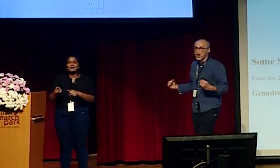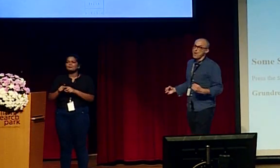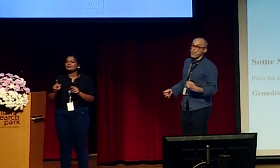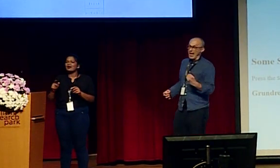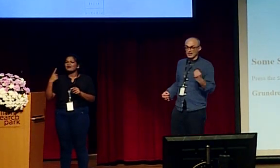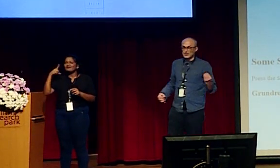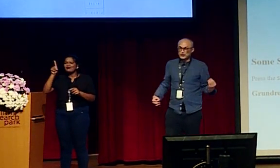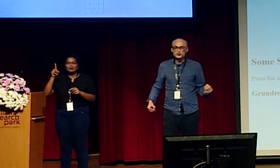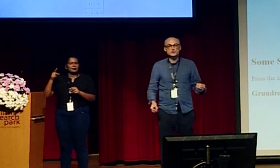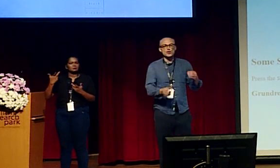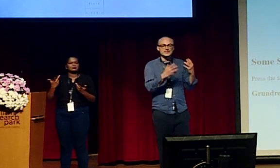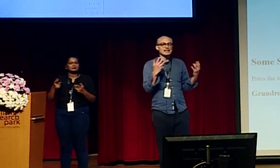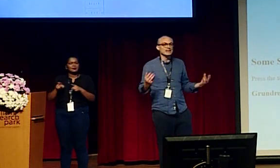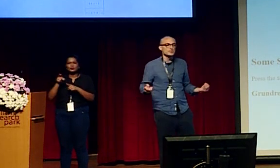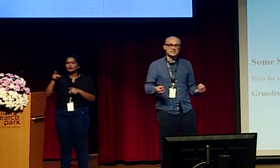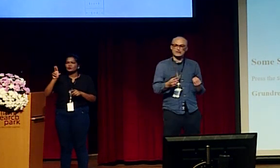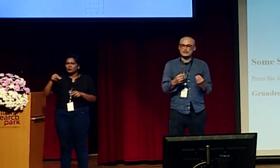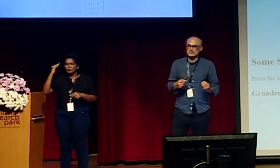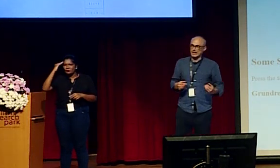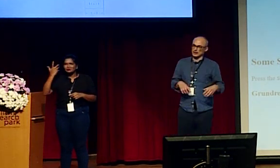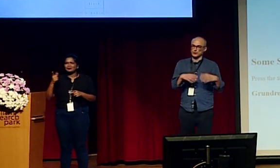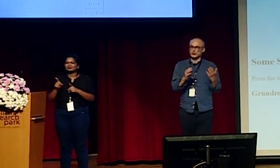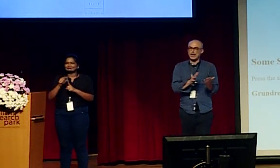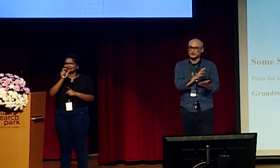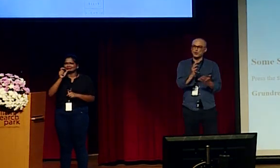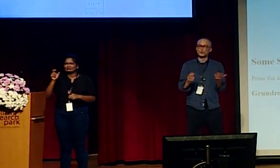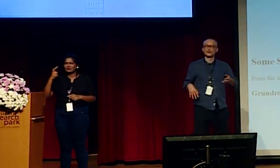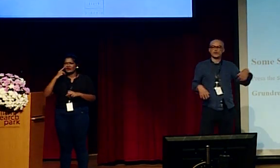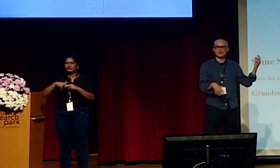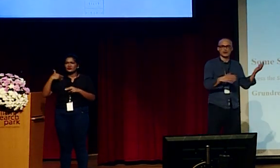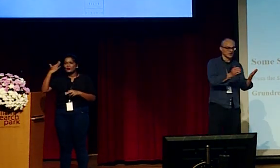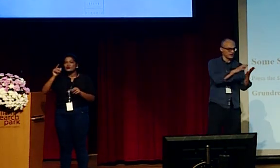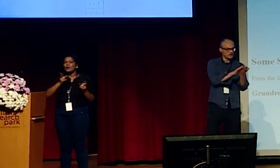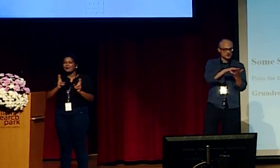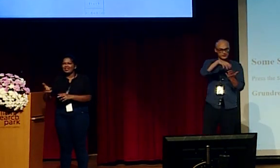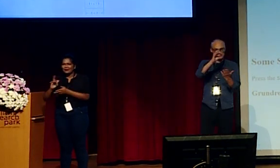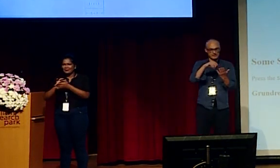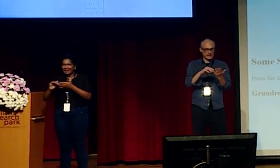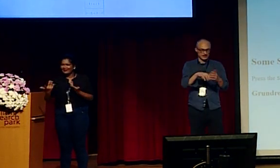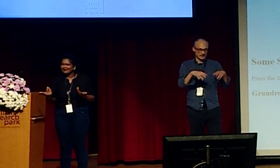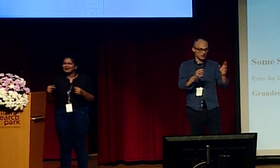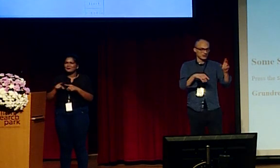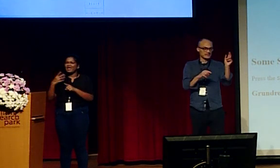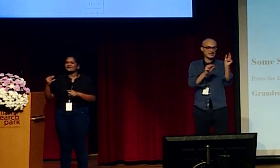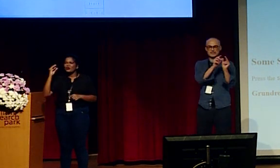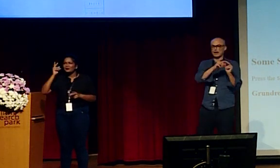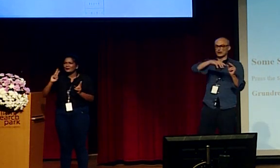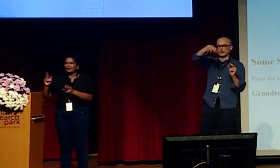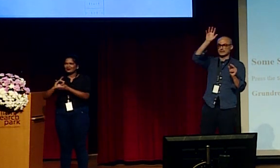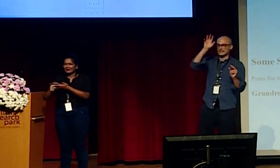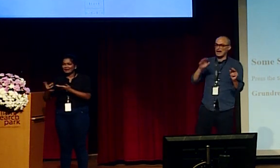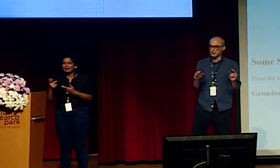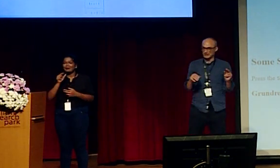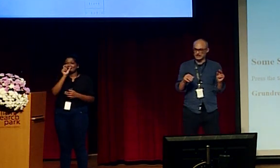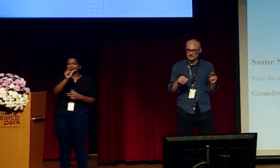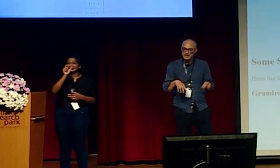advantage? Well, you do not need any particular indicator. So when you have a normal Braille, you have kind of shift indicator saying, oh, the next character